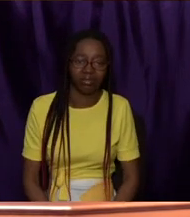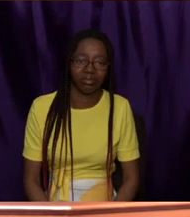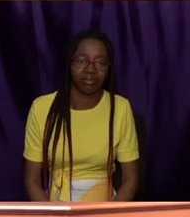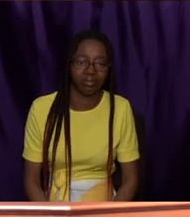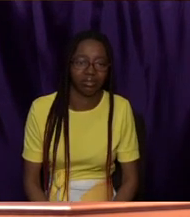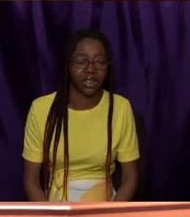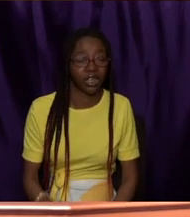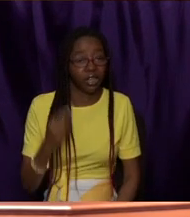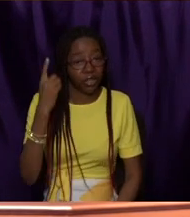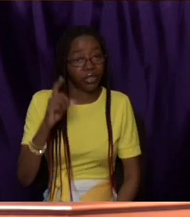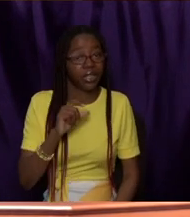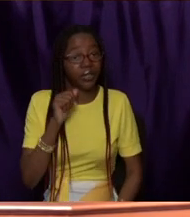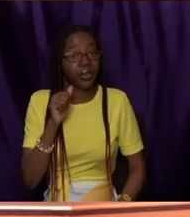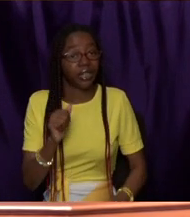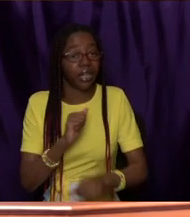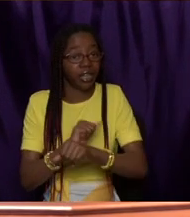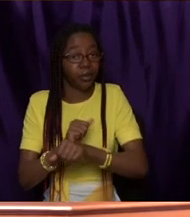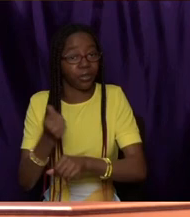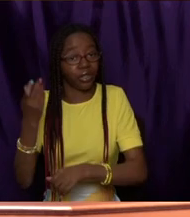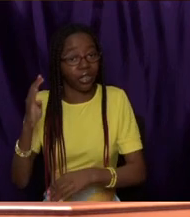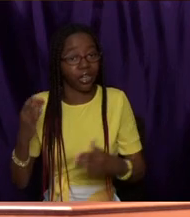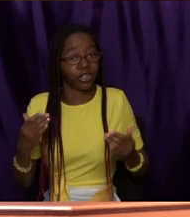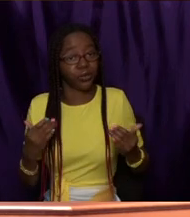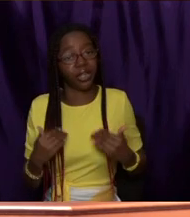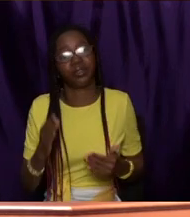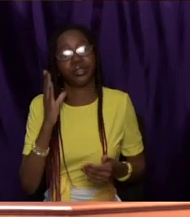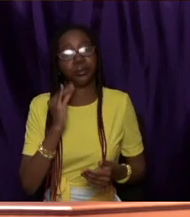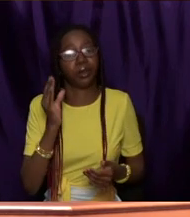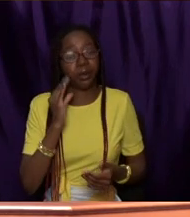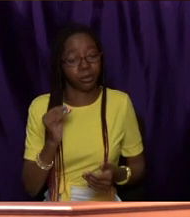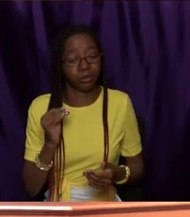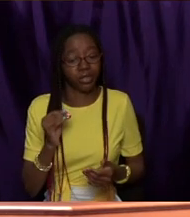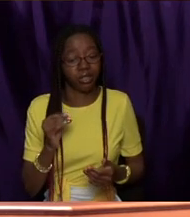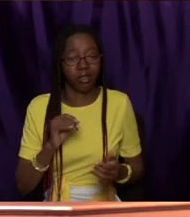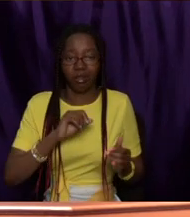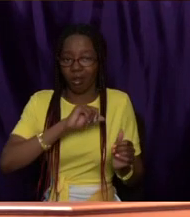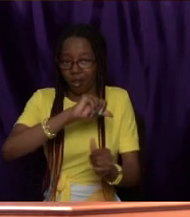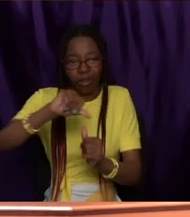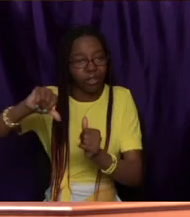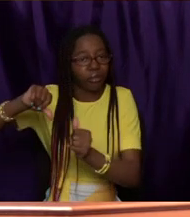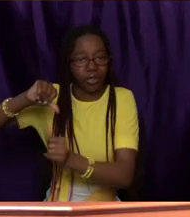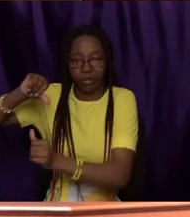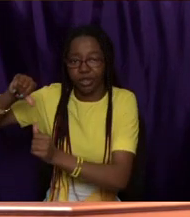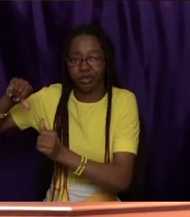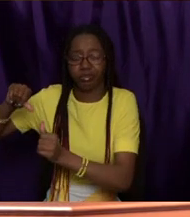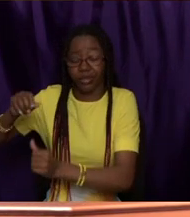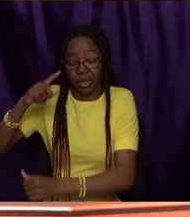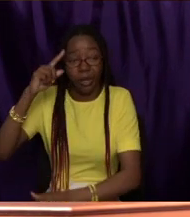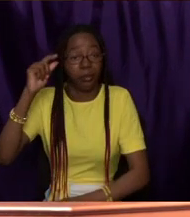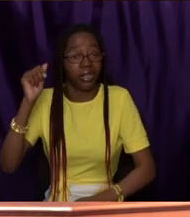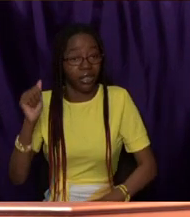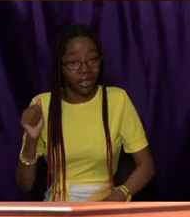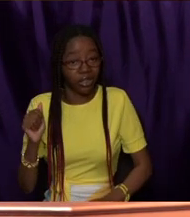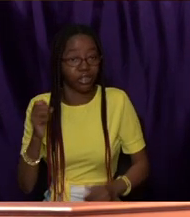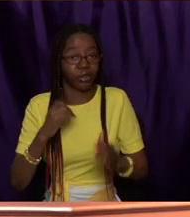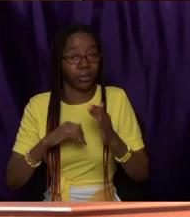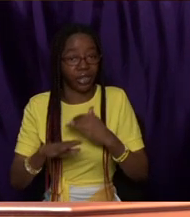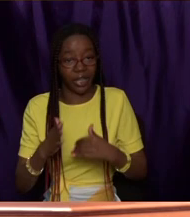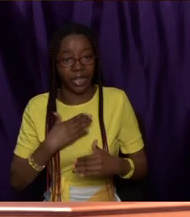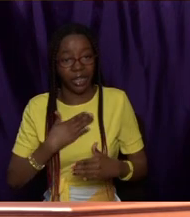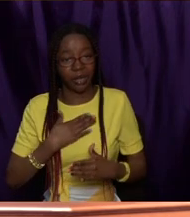You think you ain't in the will of God because you got some tribulation tripping all around you. God says, it's because you in my